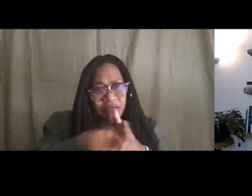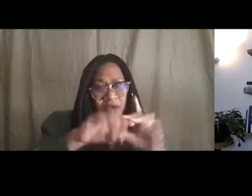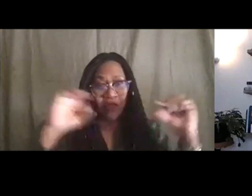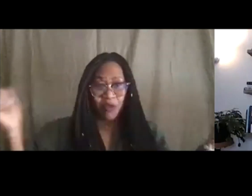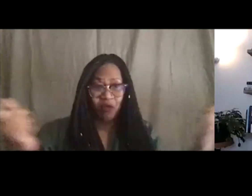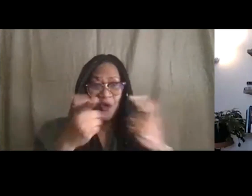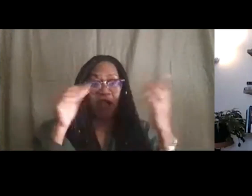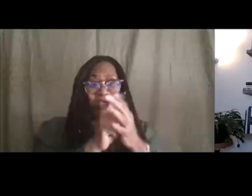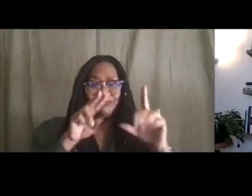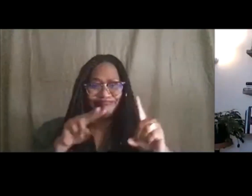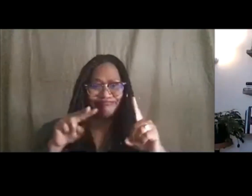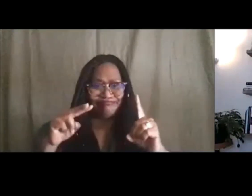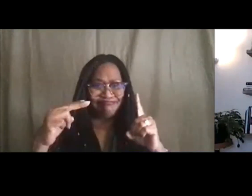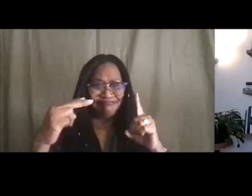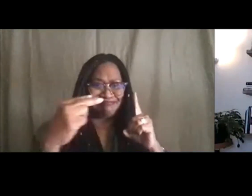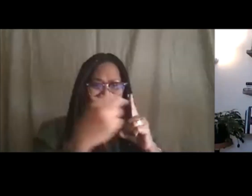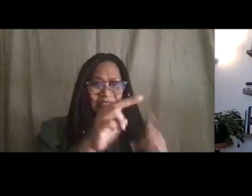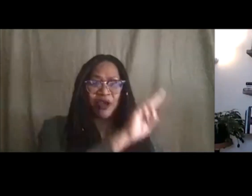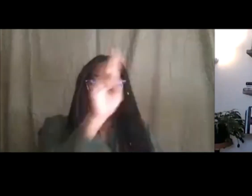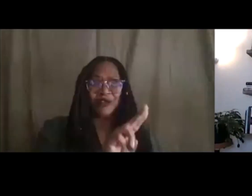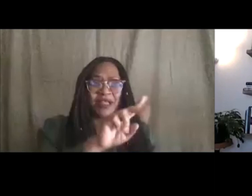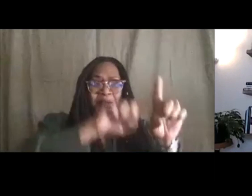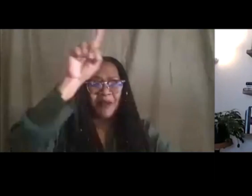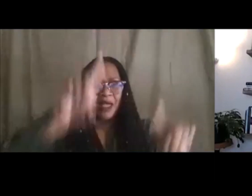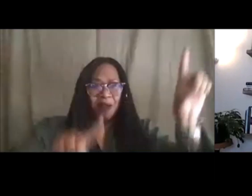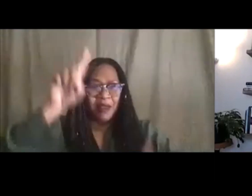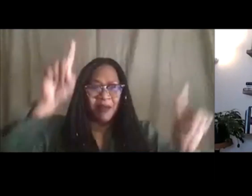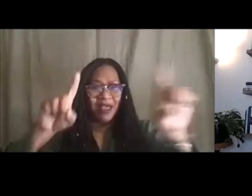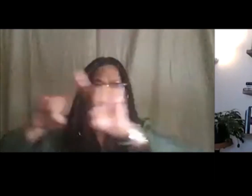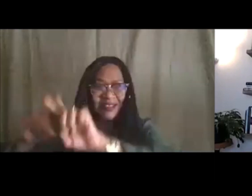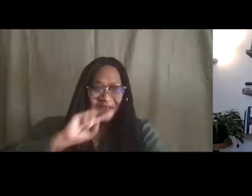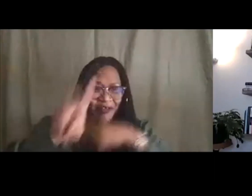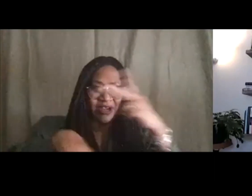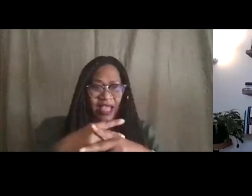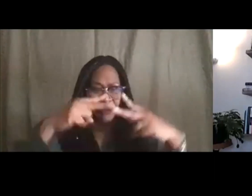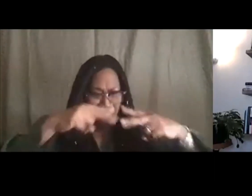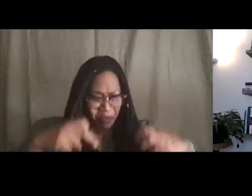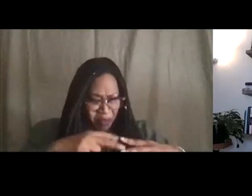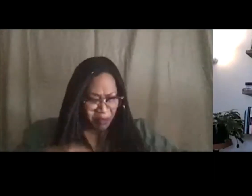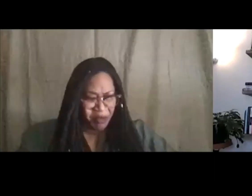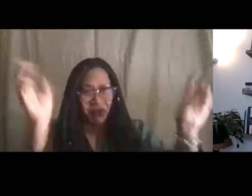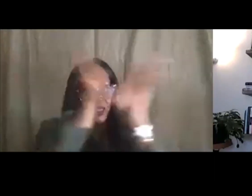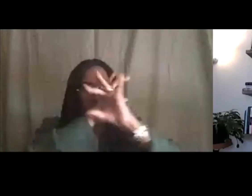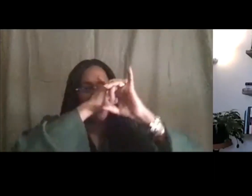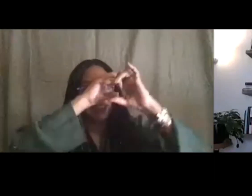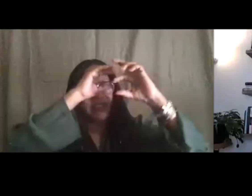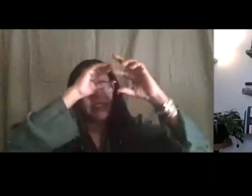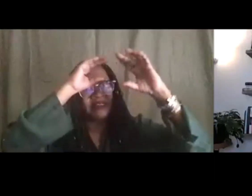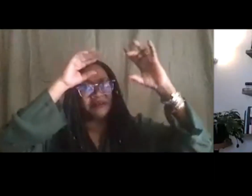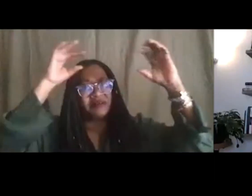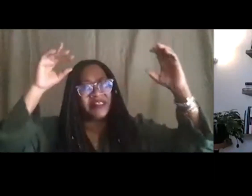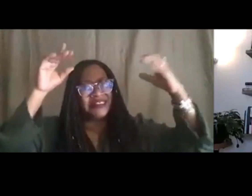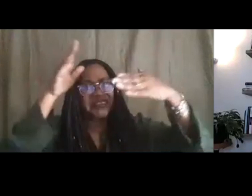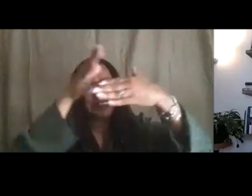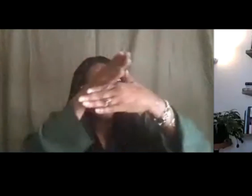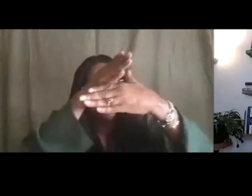and perception, utilizing various media. Alex deconstructs language and imagery to explore the tension between marginal